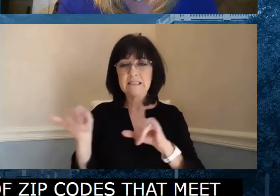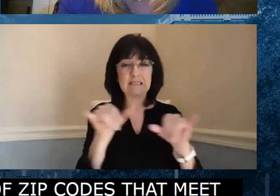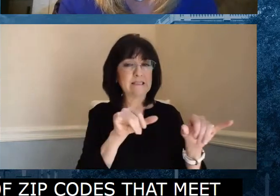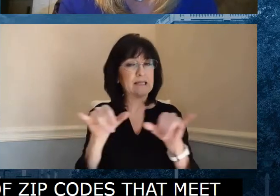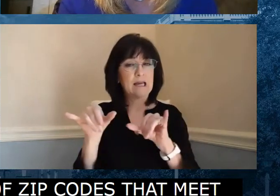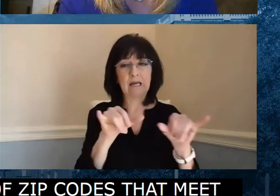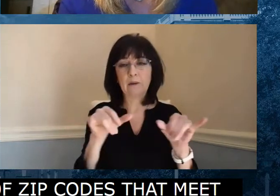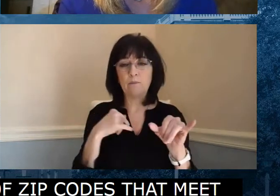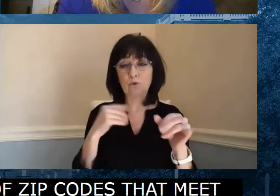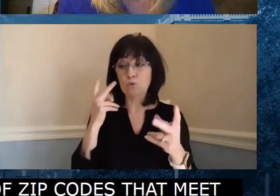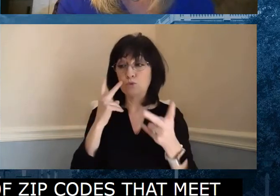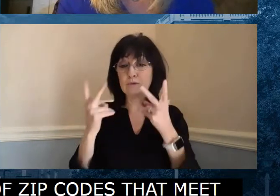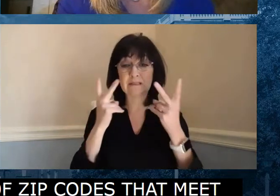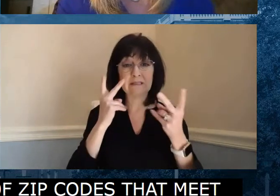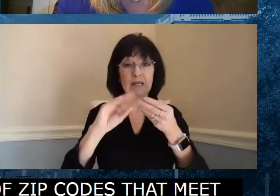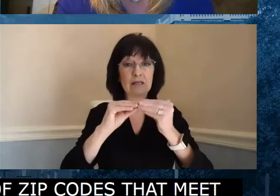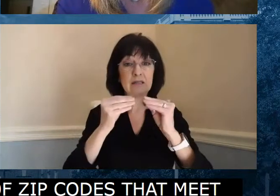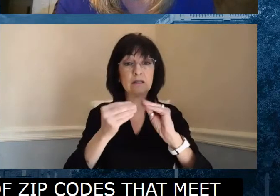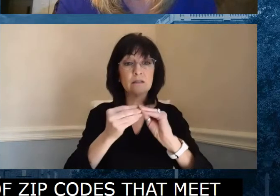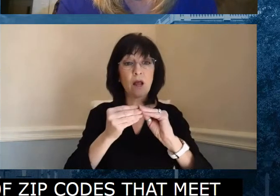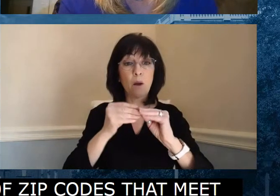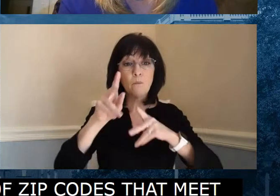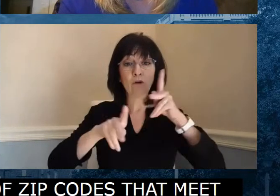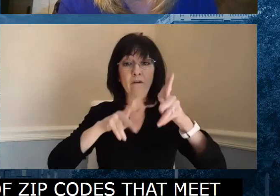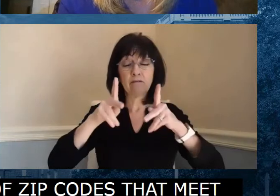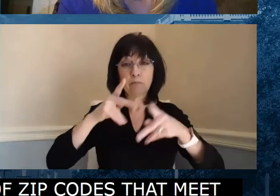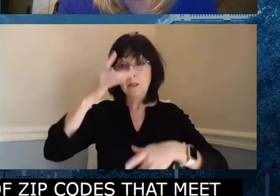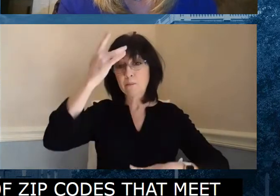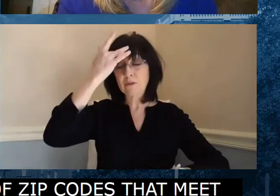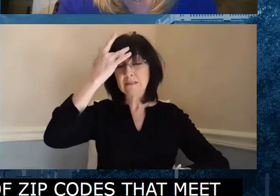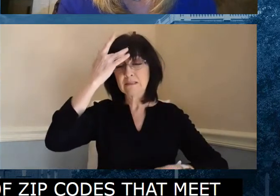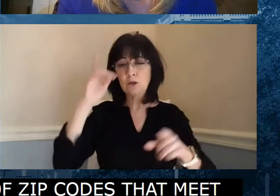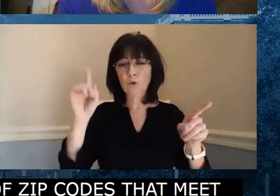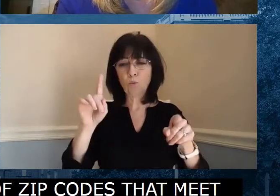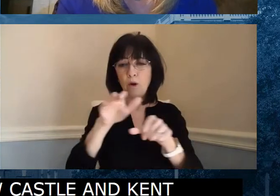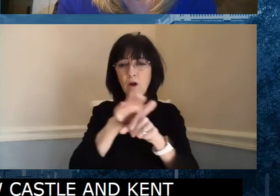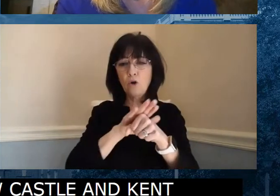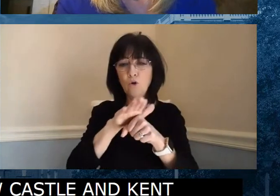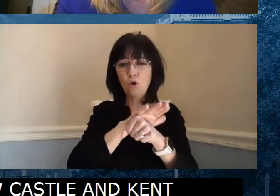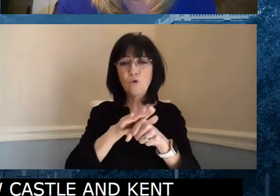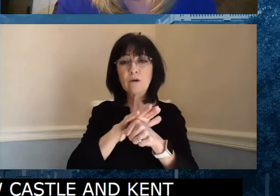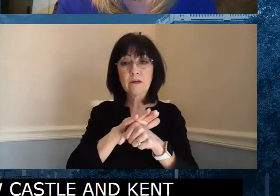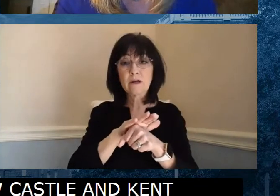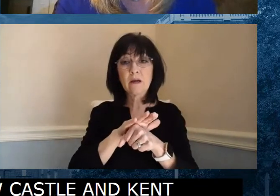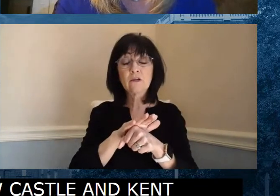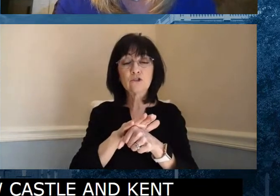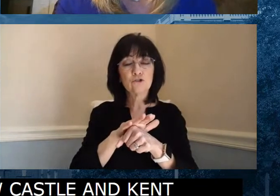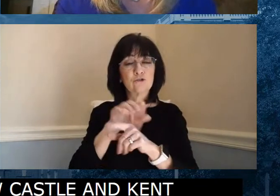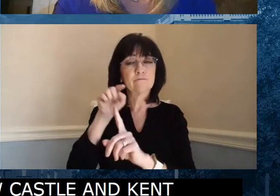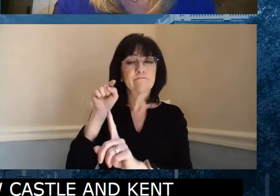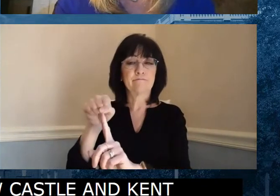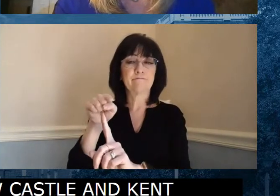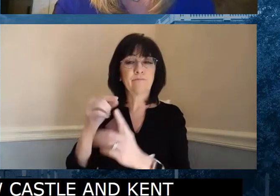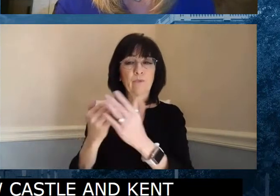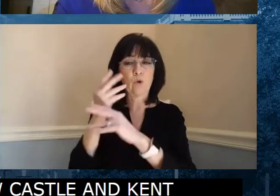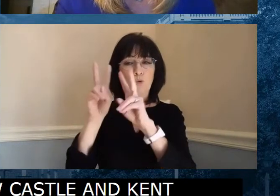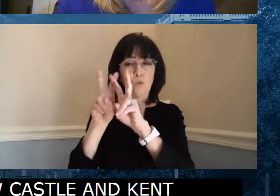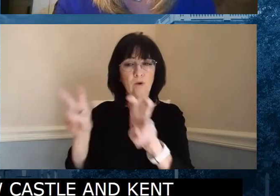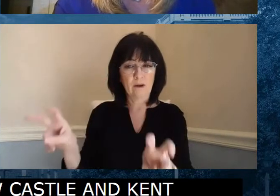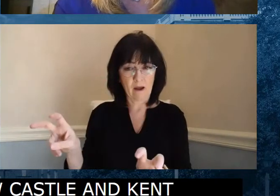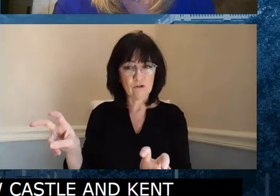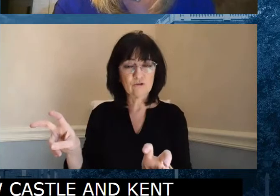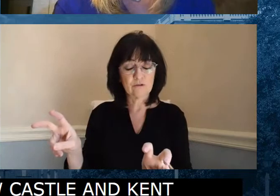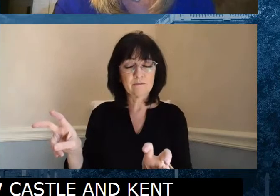state, where we have the highest number of cases in Newcastle, and Kent County is second for